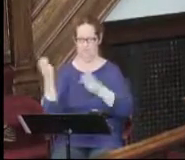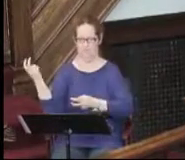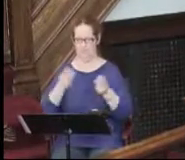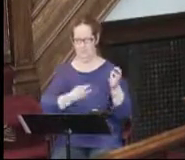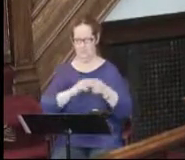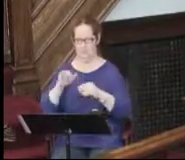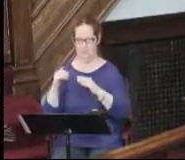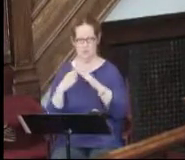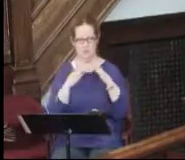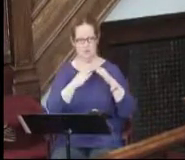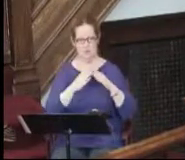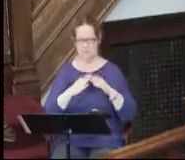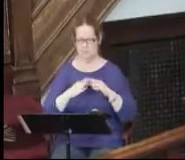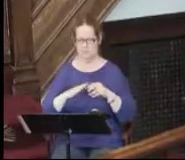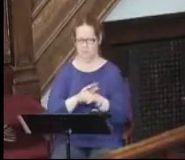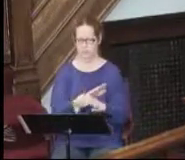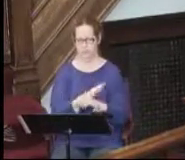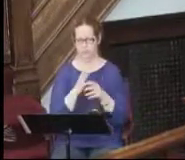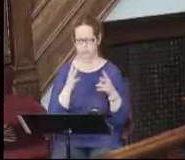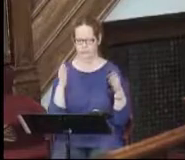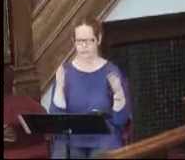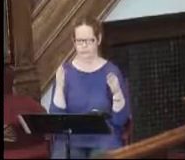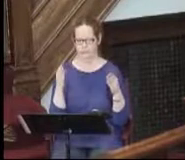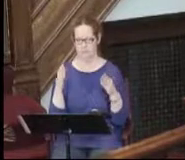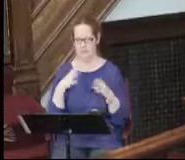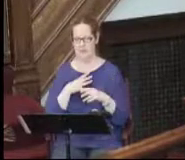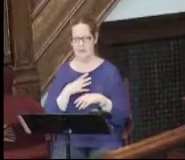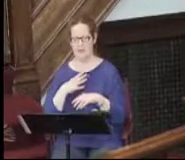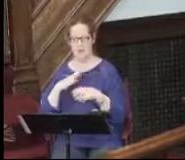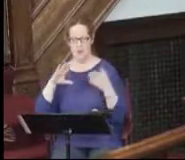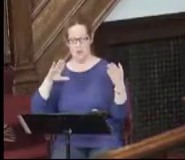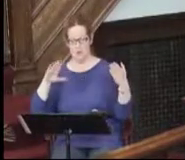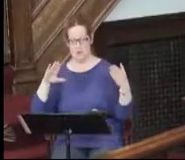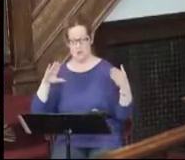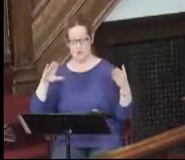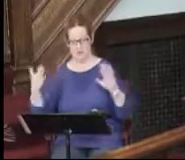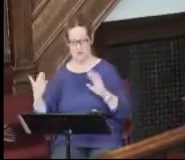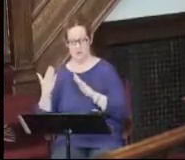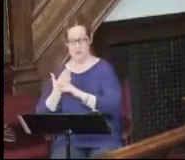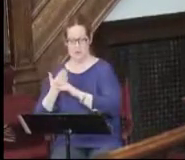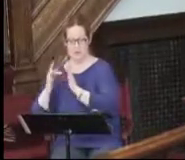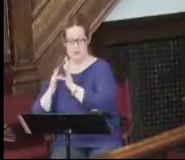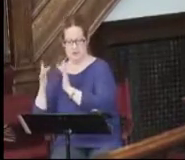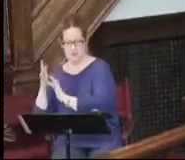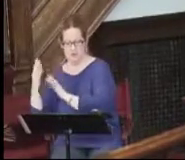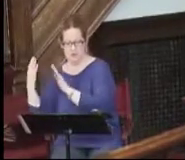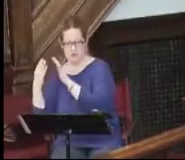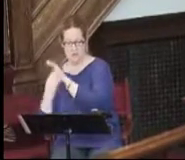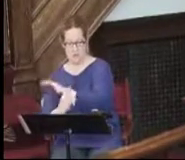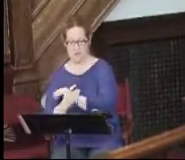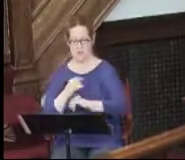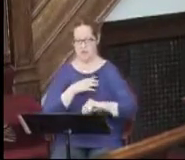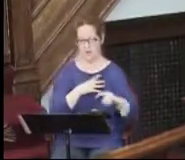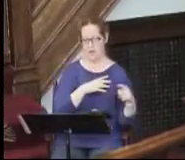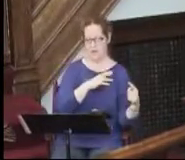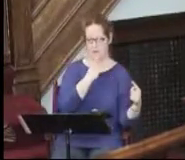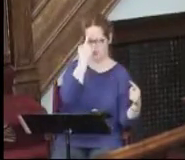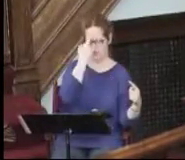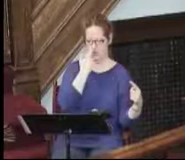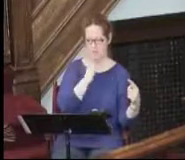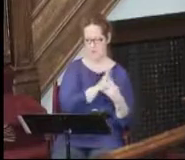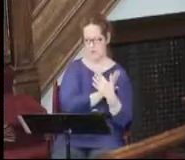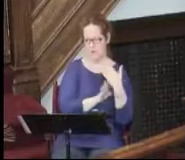filled the city, the contrast between Jesus' entry and the imperial entry sounds the